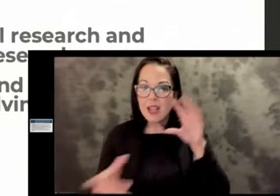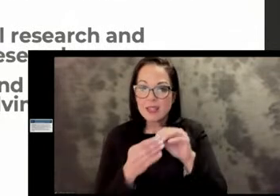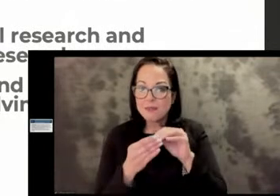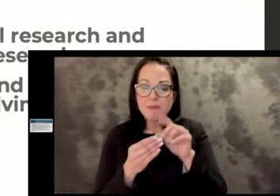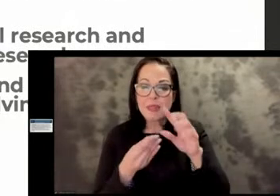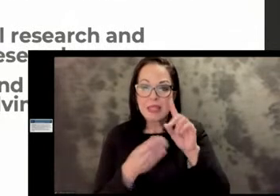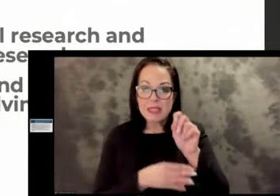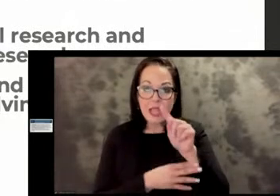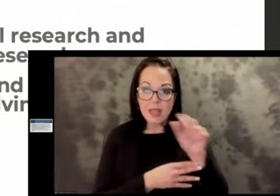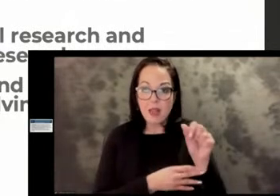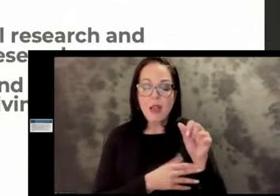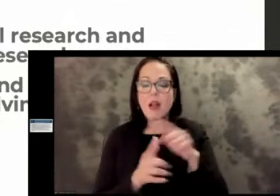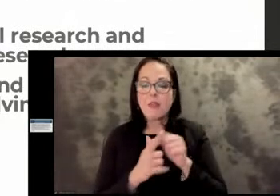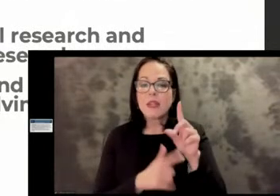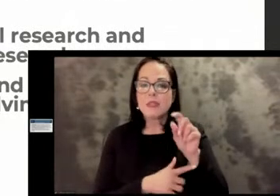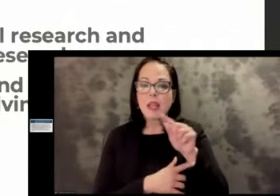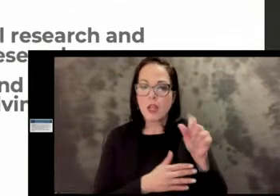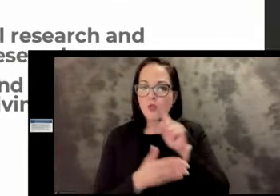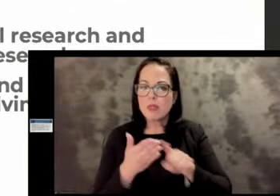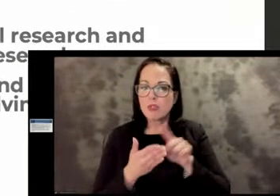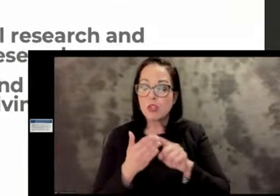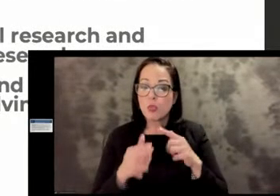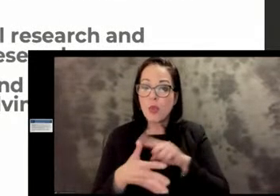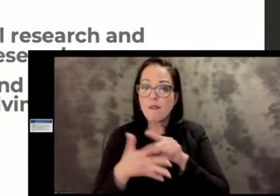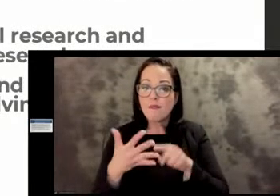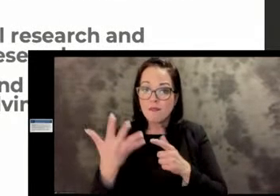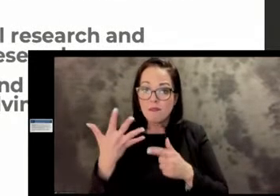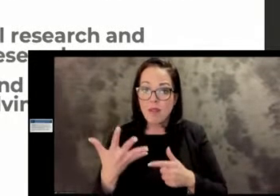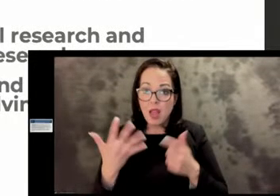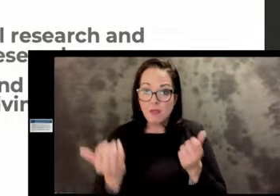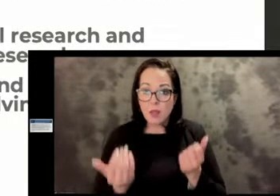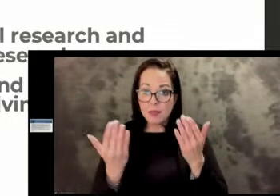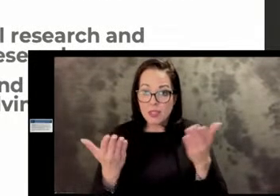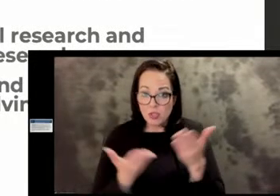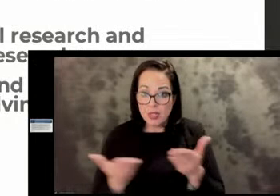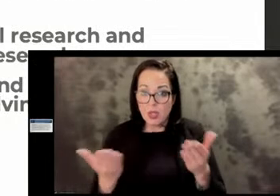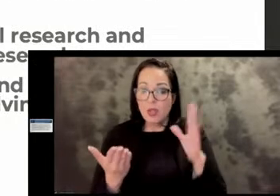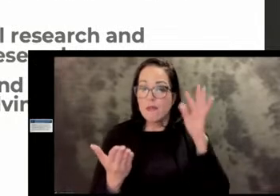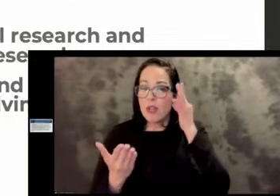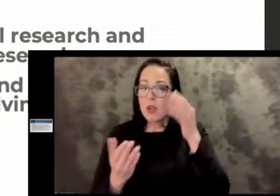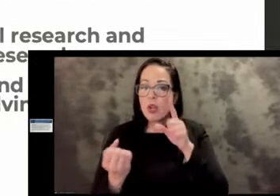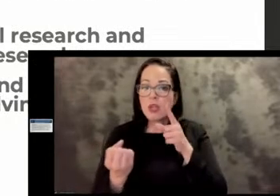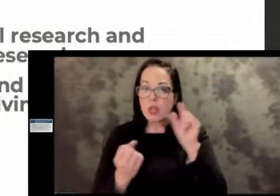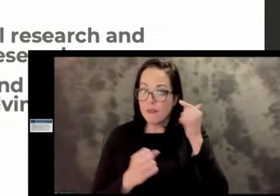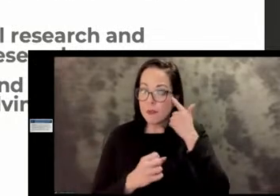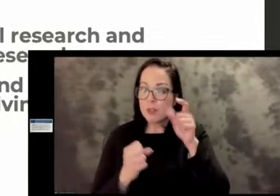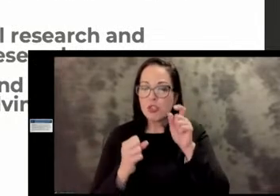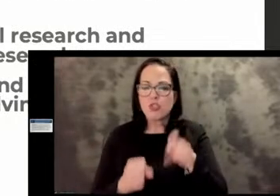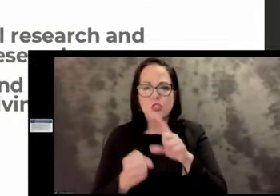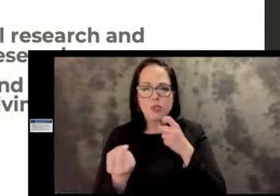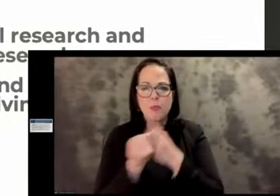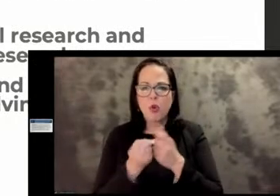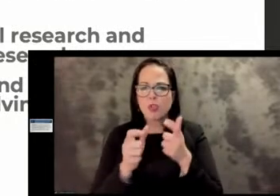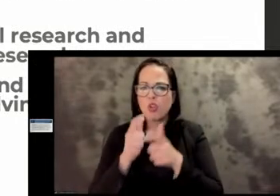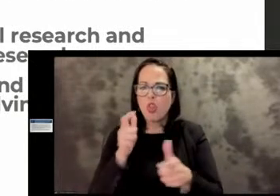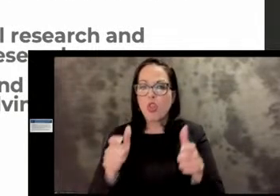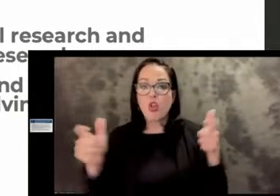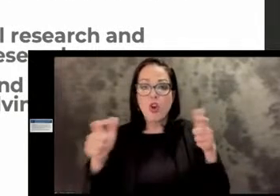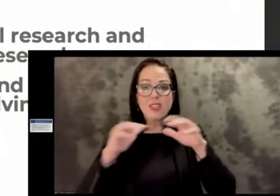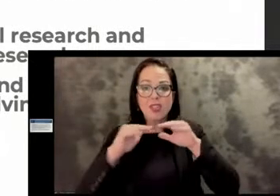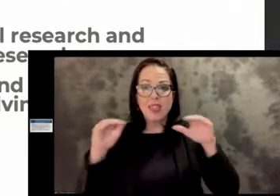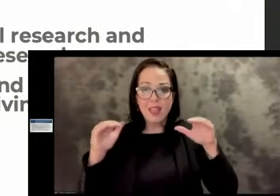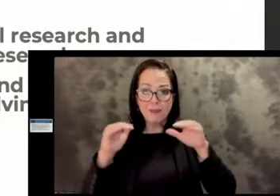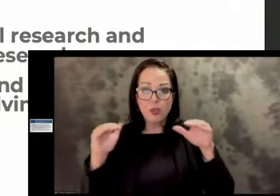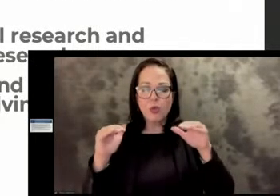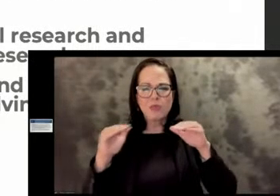groups in data and research. So we had 5 recommendations here. The federal government should support large-scale, rigorous